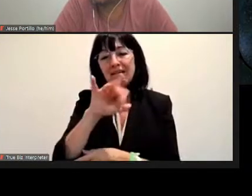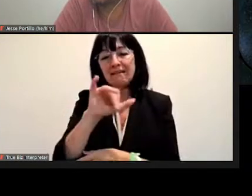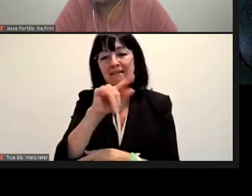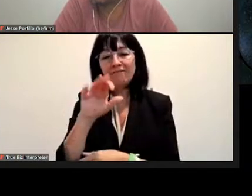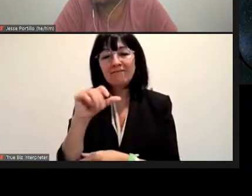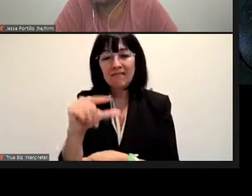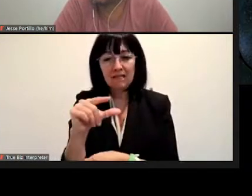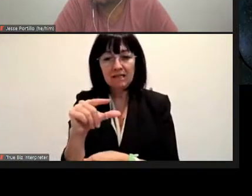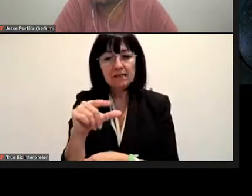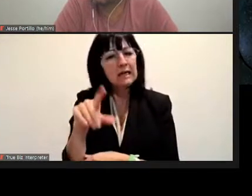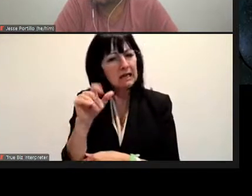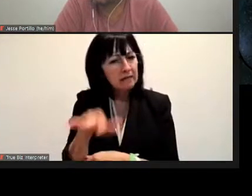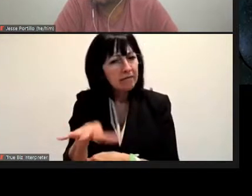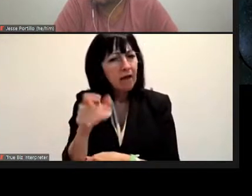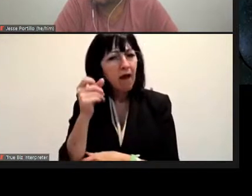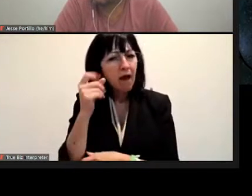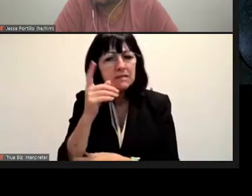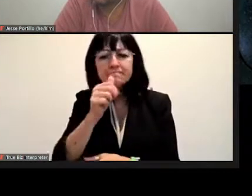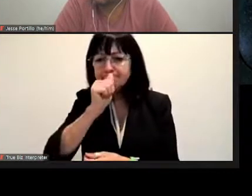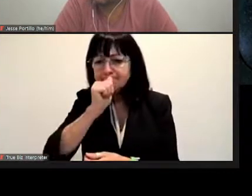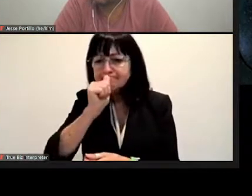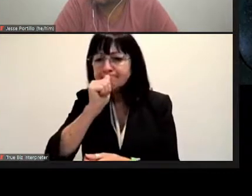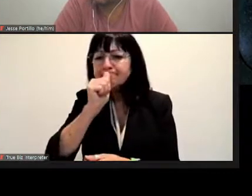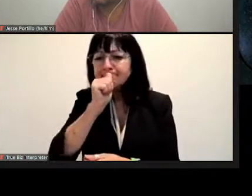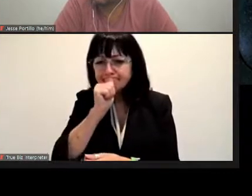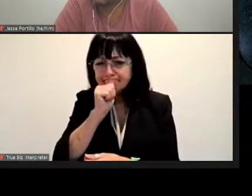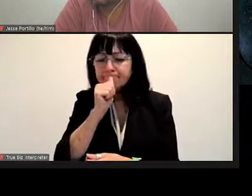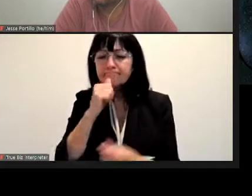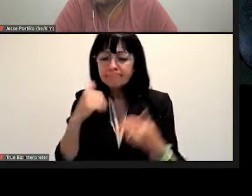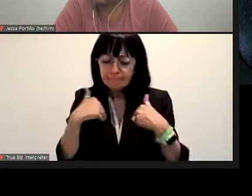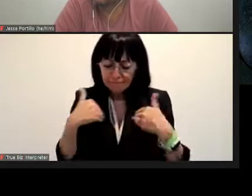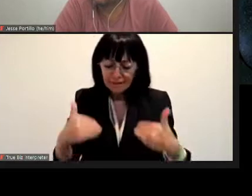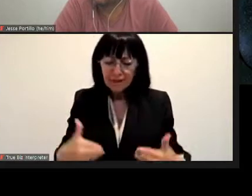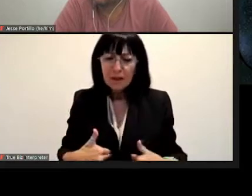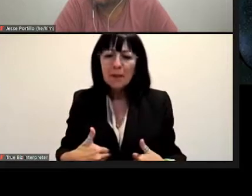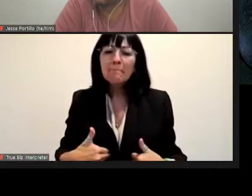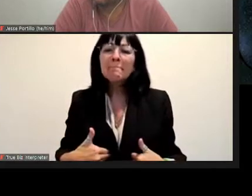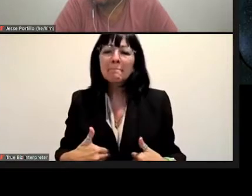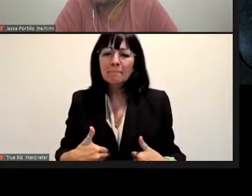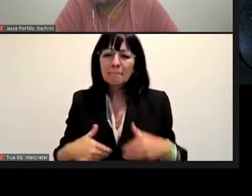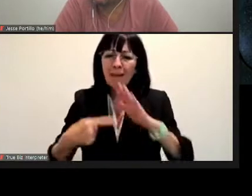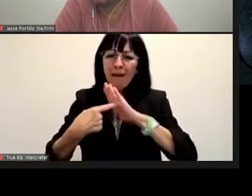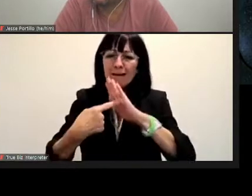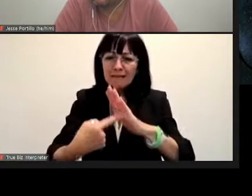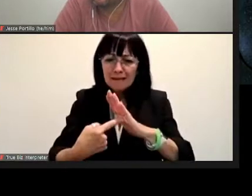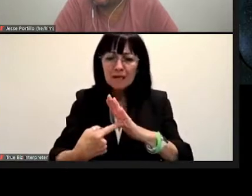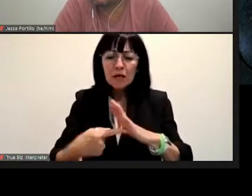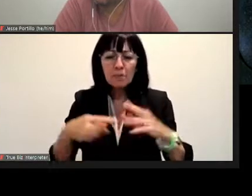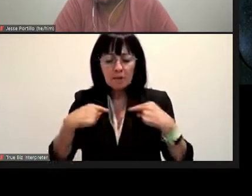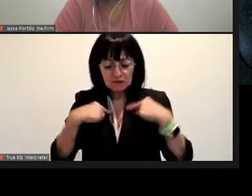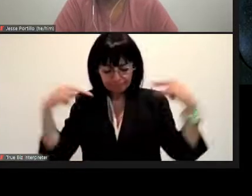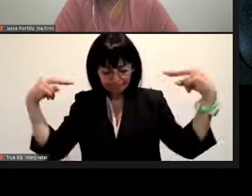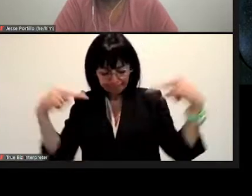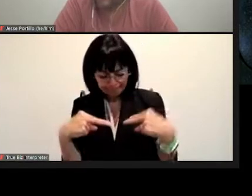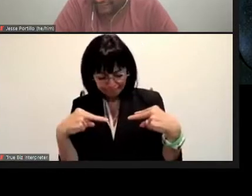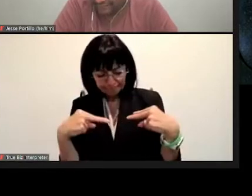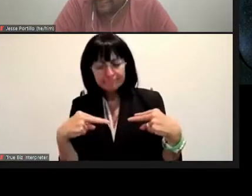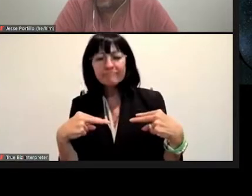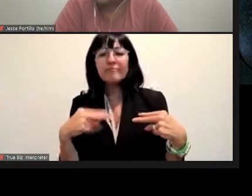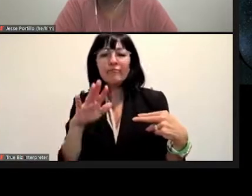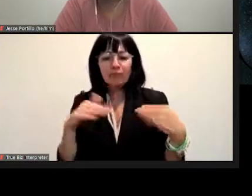deeply intimate space, and body image and how you view the way you are embodied